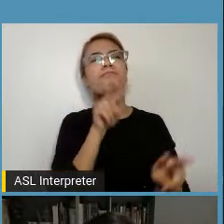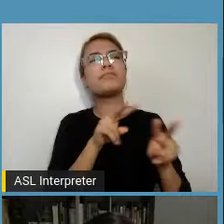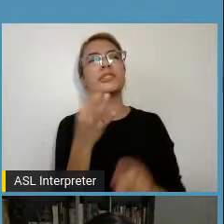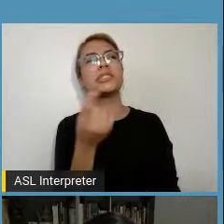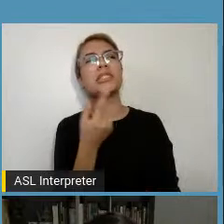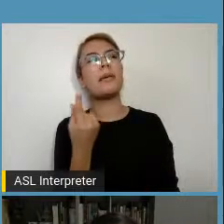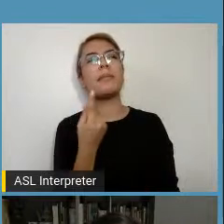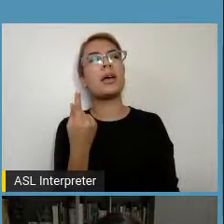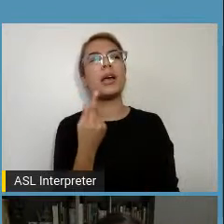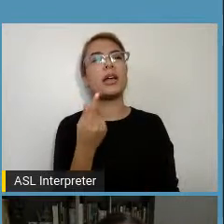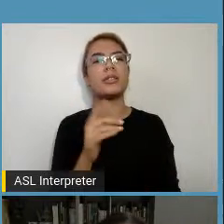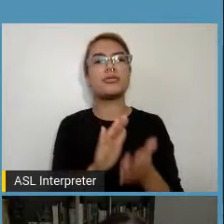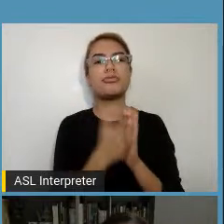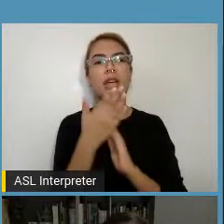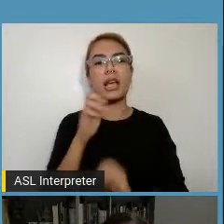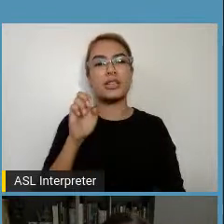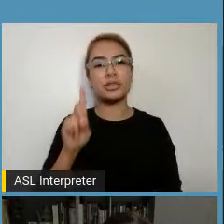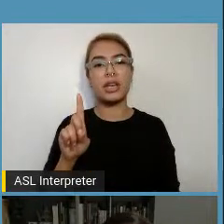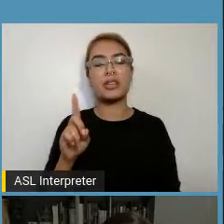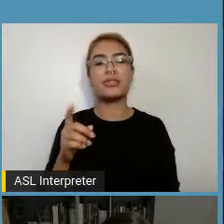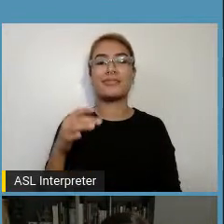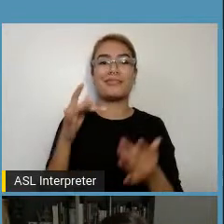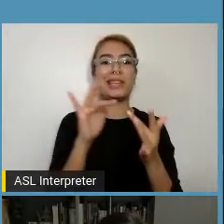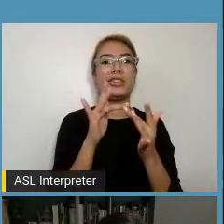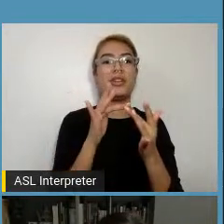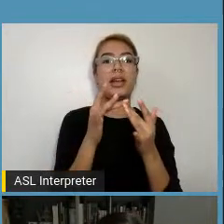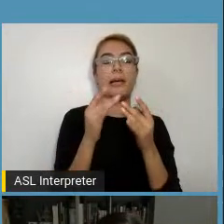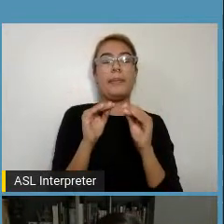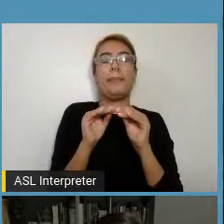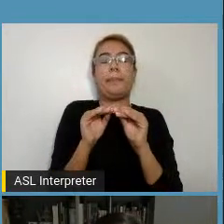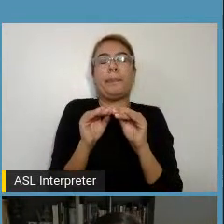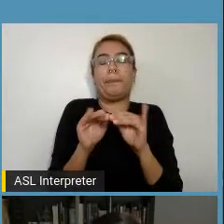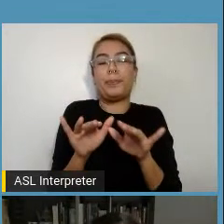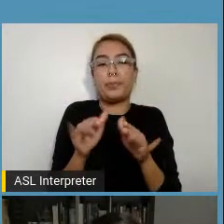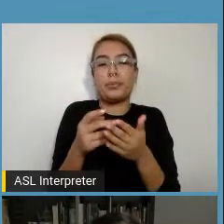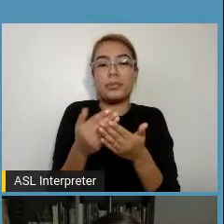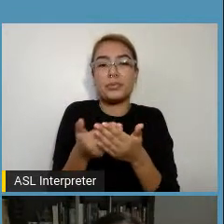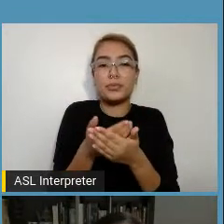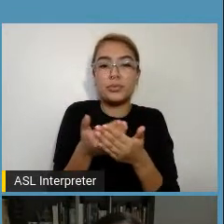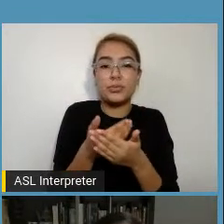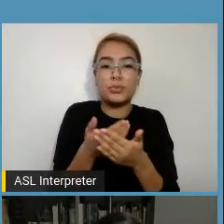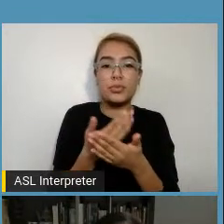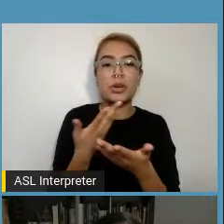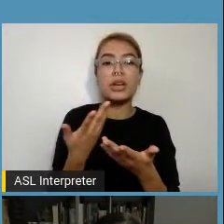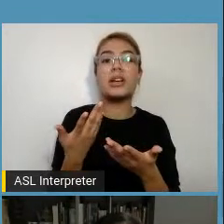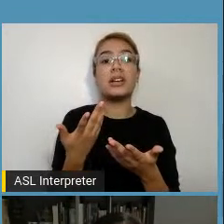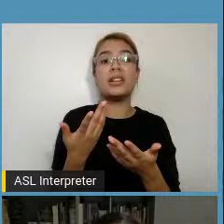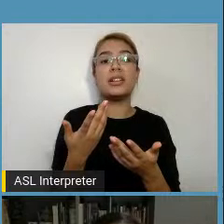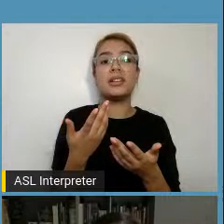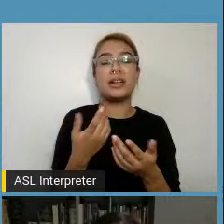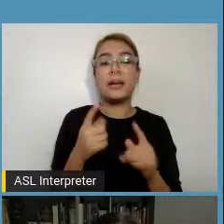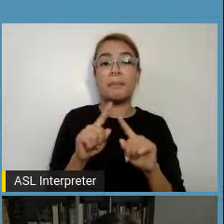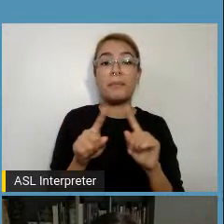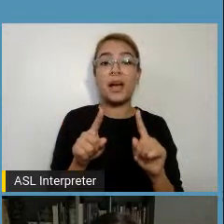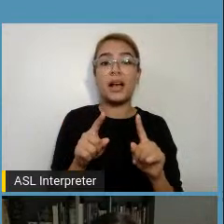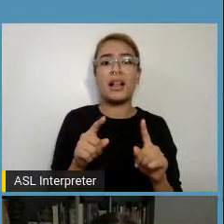internet was just coming out of, this thing that we were hearing of. But it was so expensive to do any